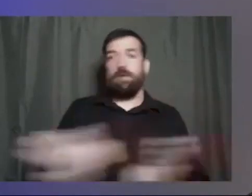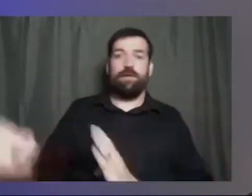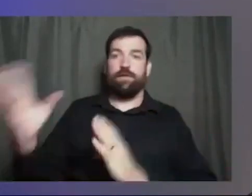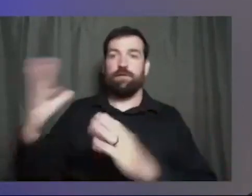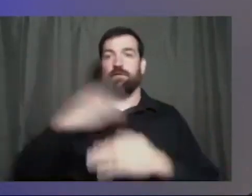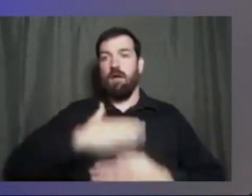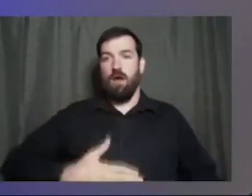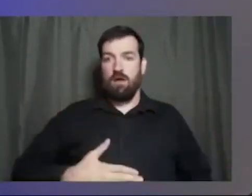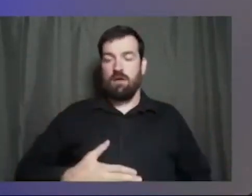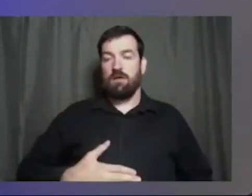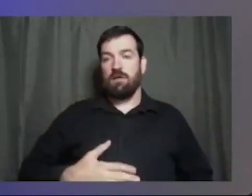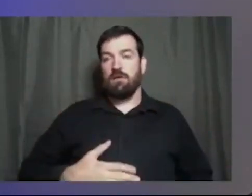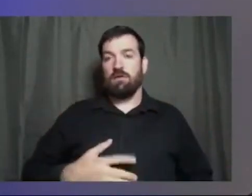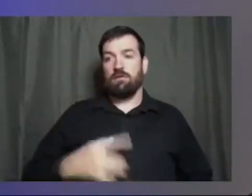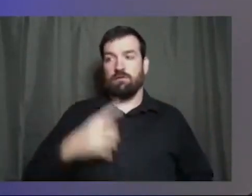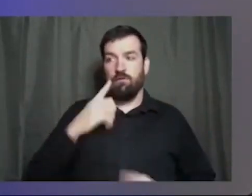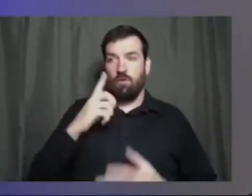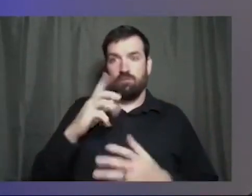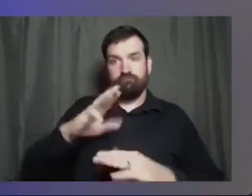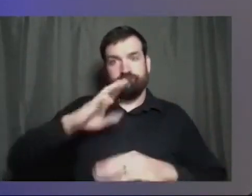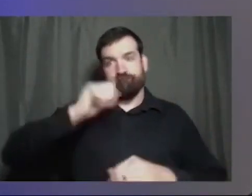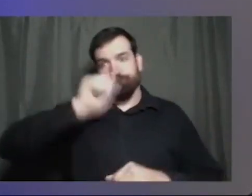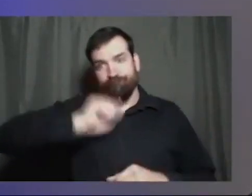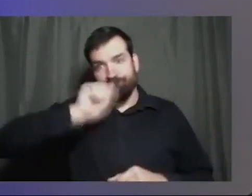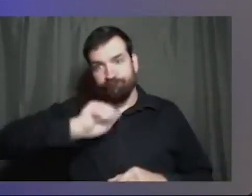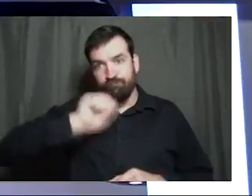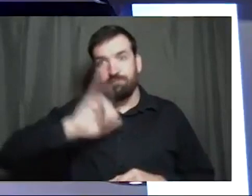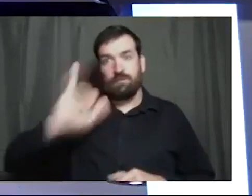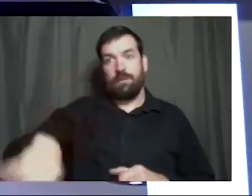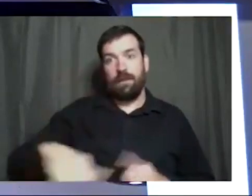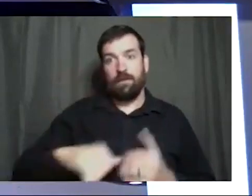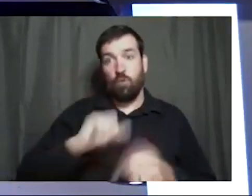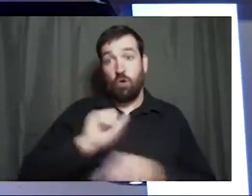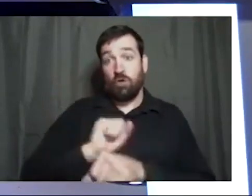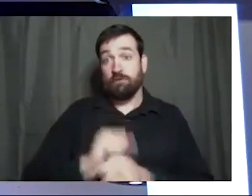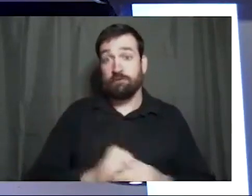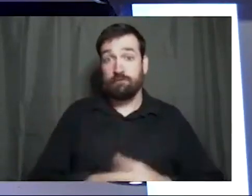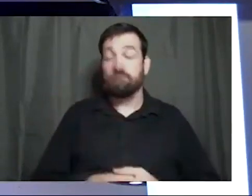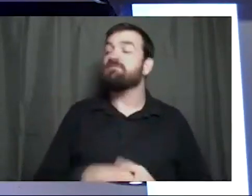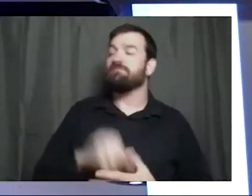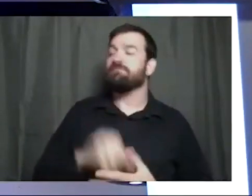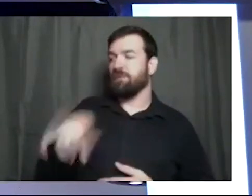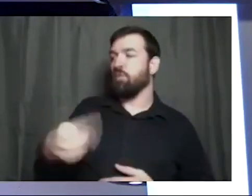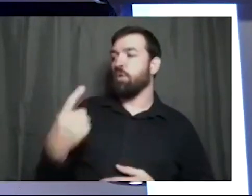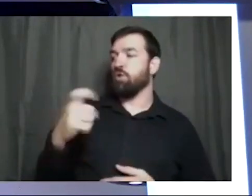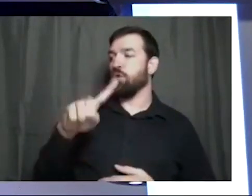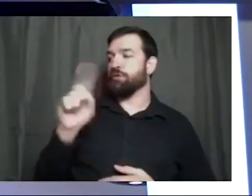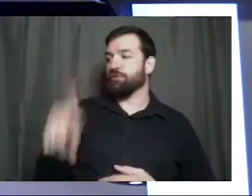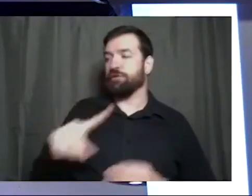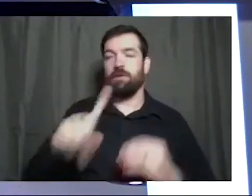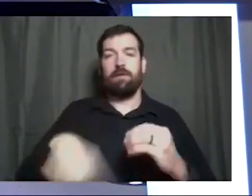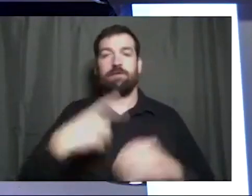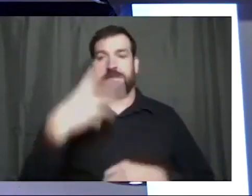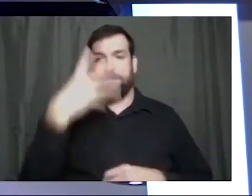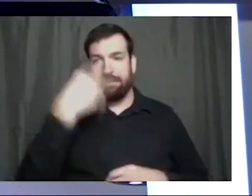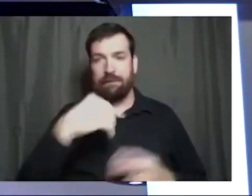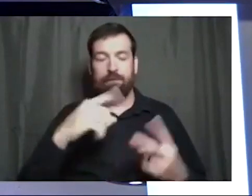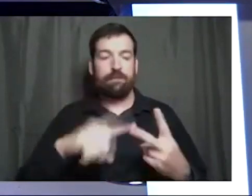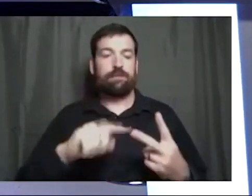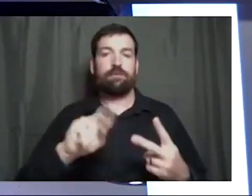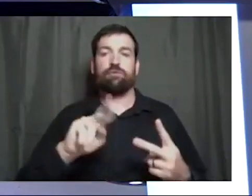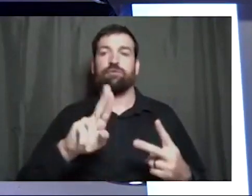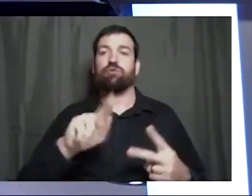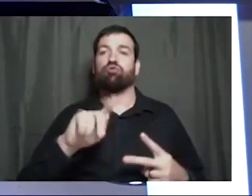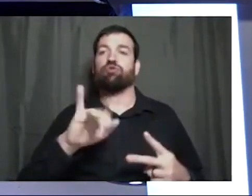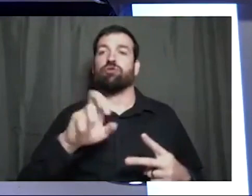those workloads that you're going to be seeing in the near future. Yeah, so that was one of my questions, was about like sleeping, nutrition. I mean, we talk about that for kids who